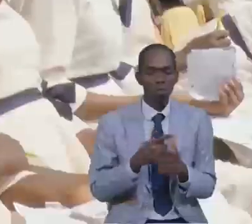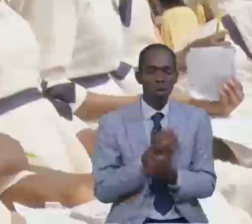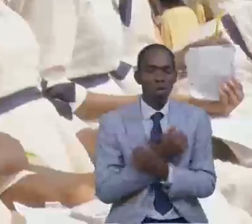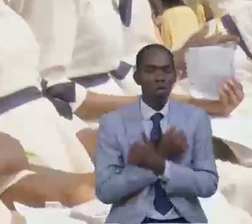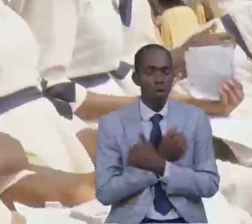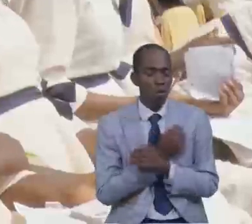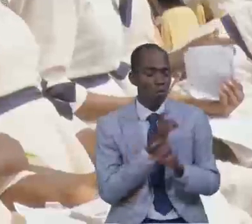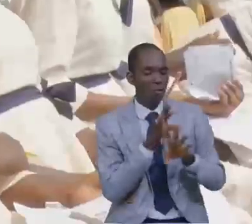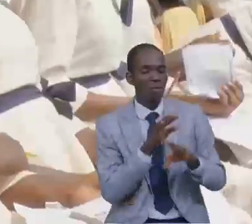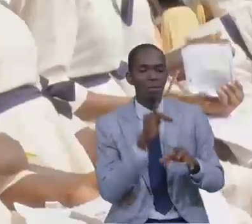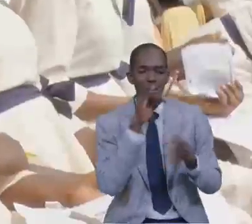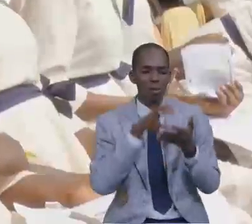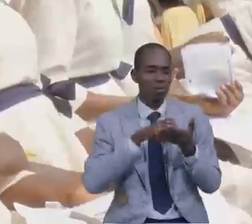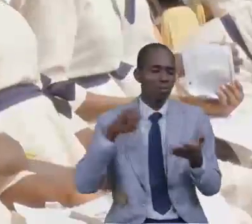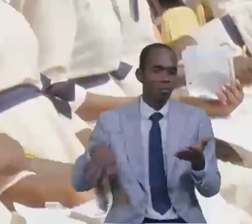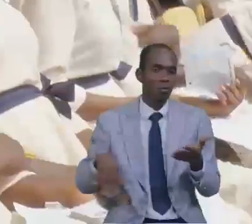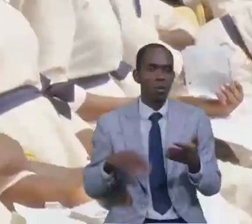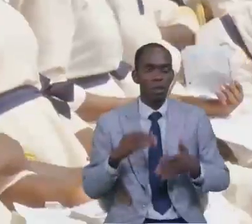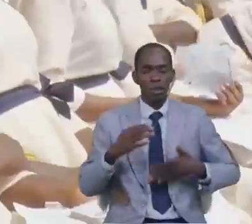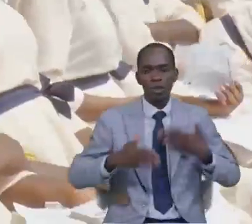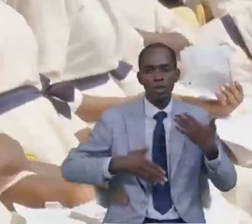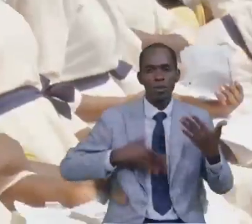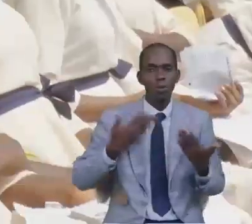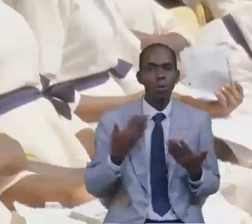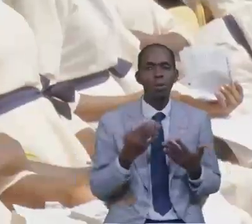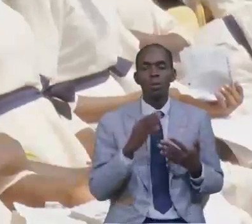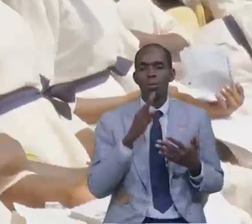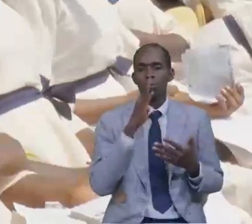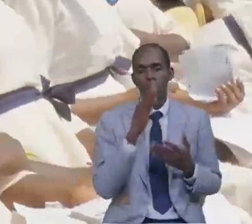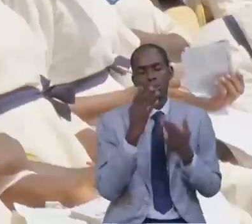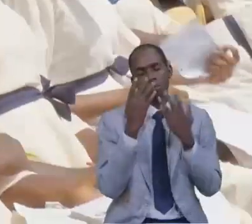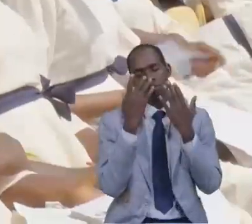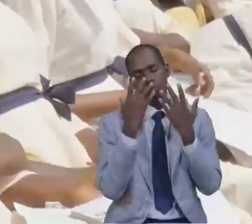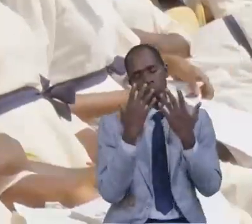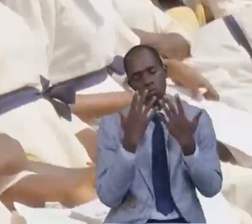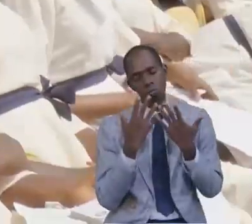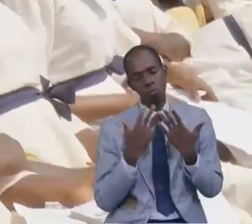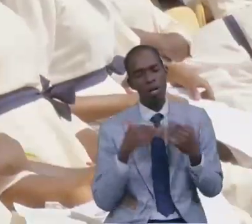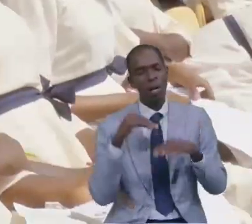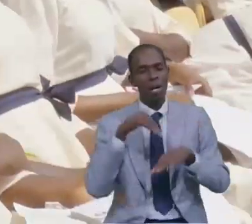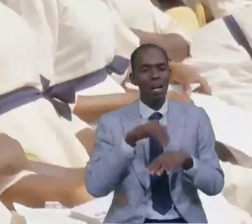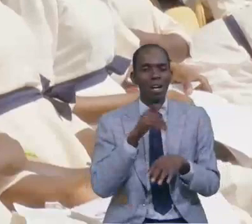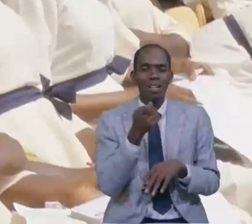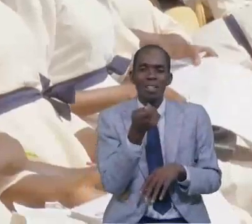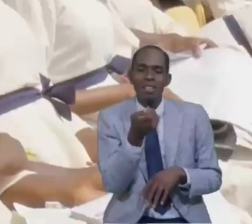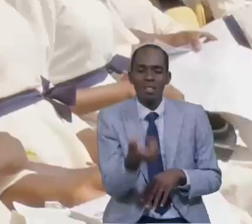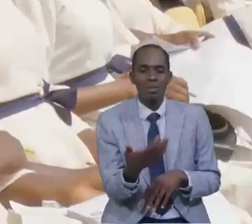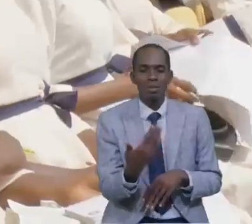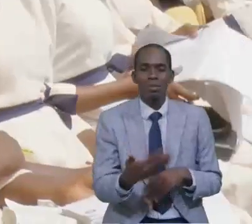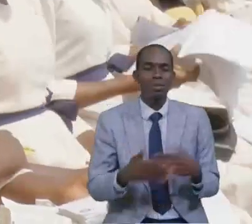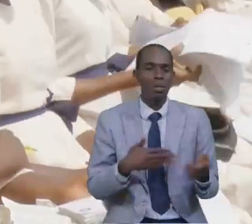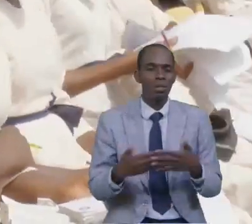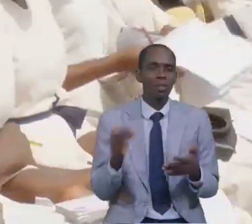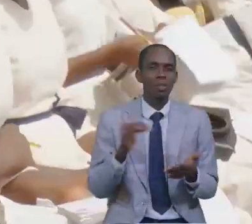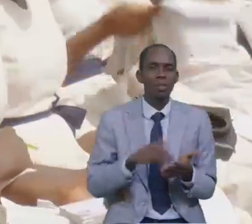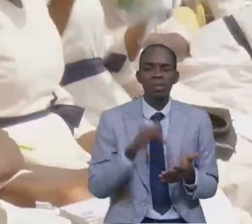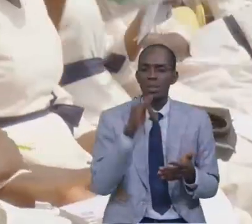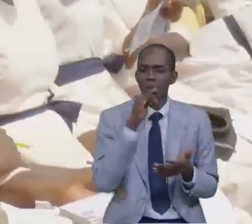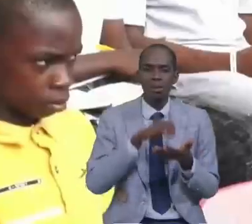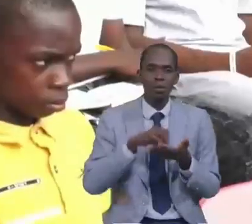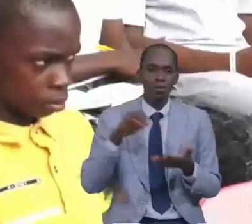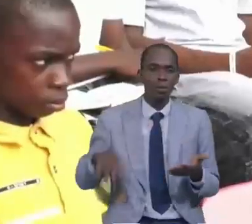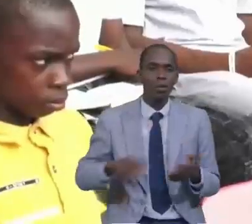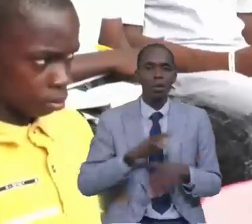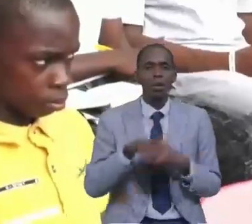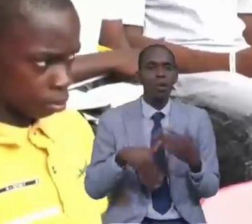little thing. All that is gone. Being sad, if the sun rises in the